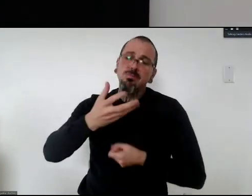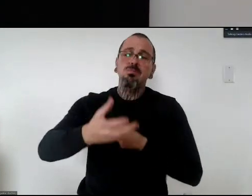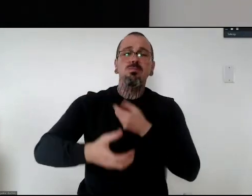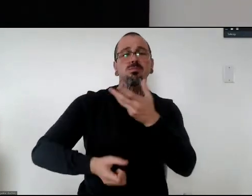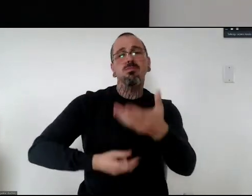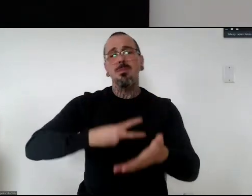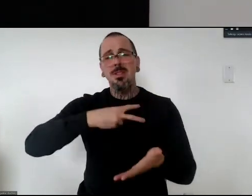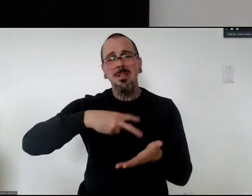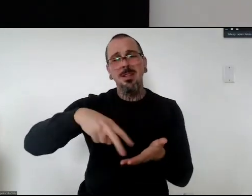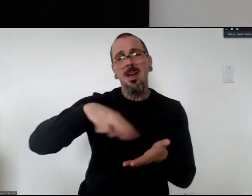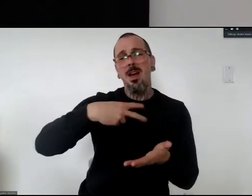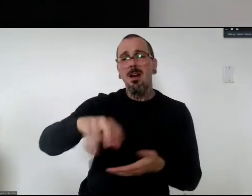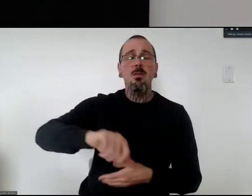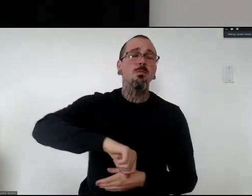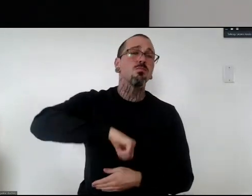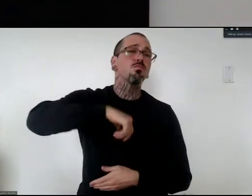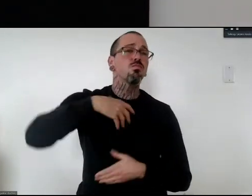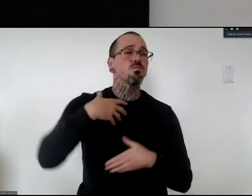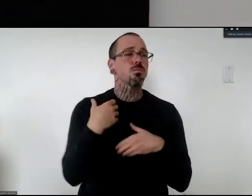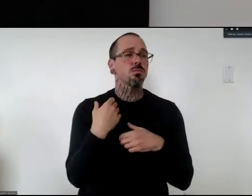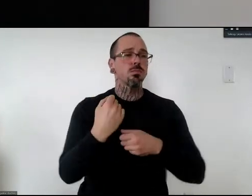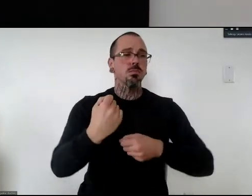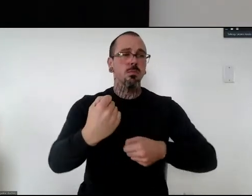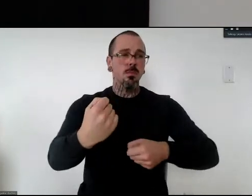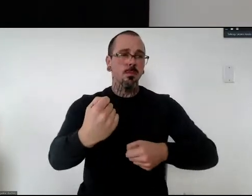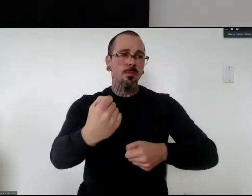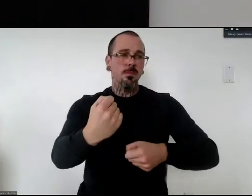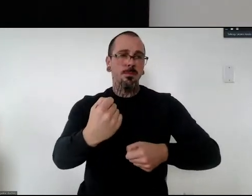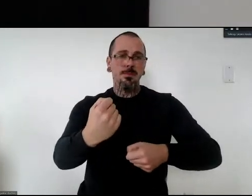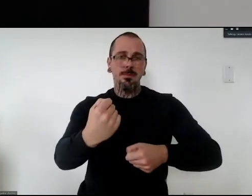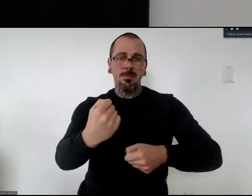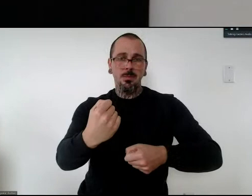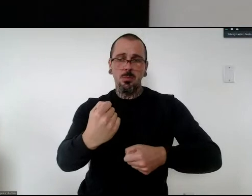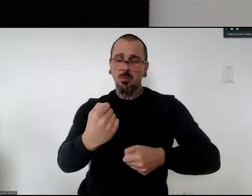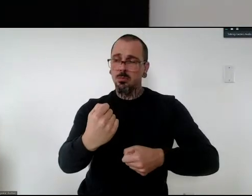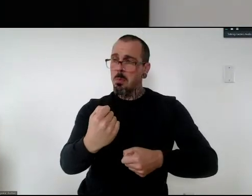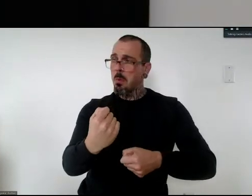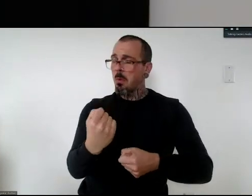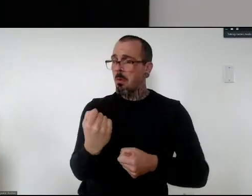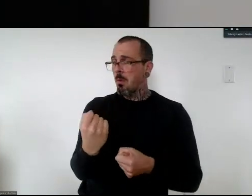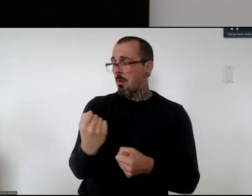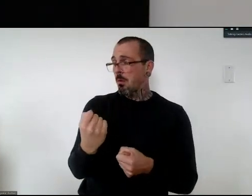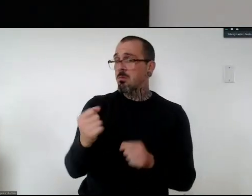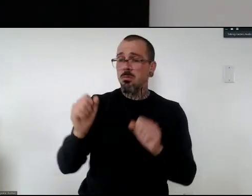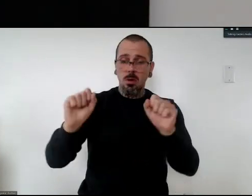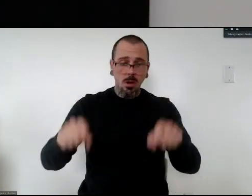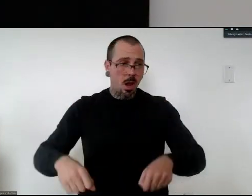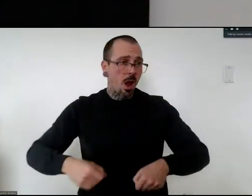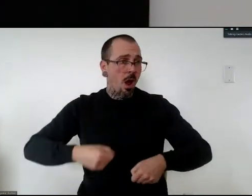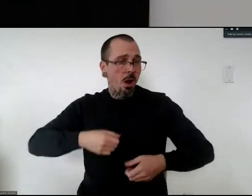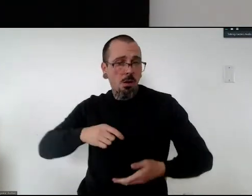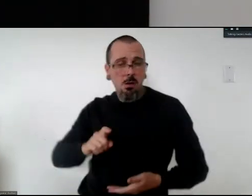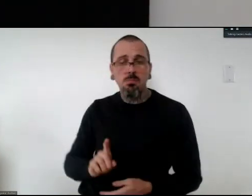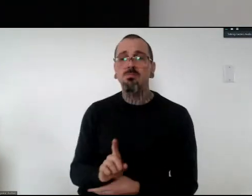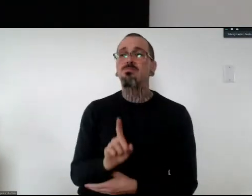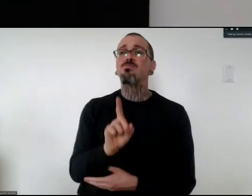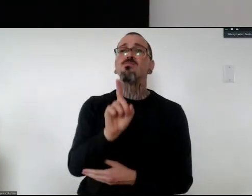it's never too late to rise and